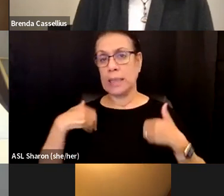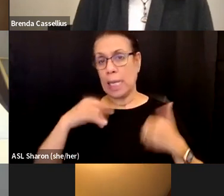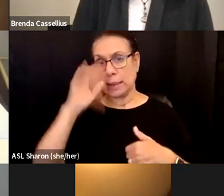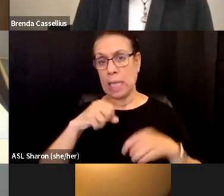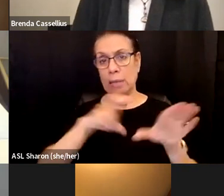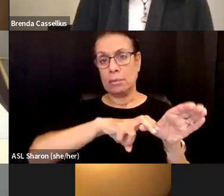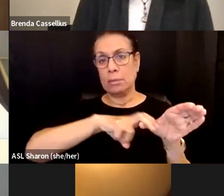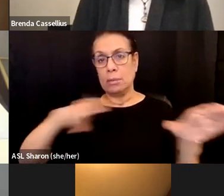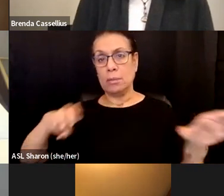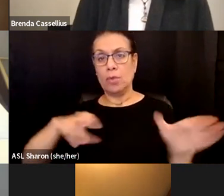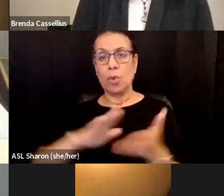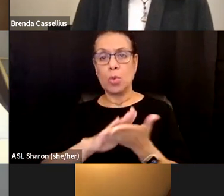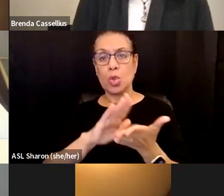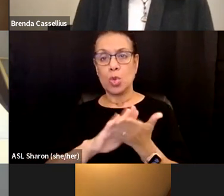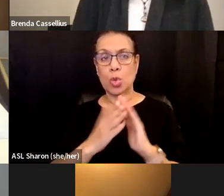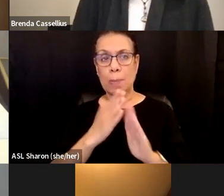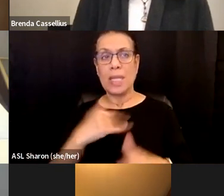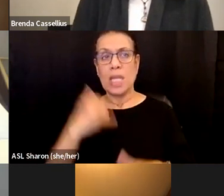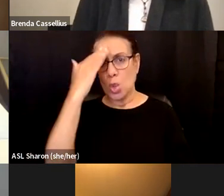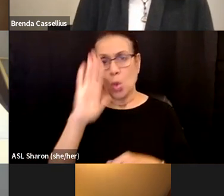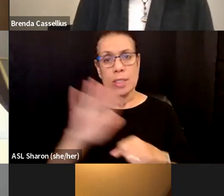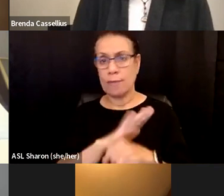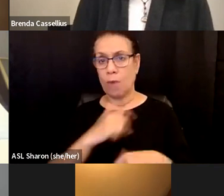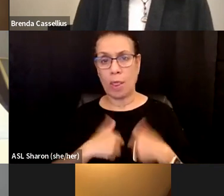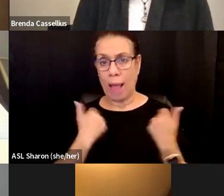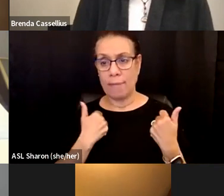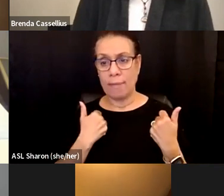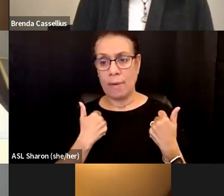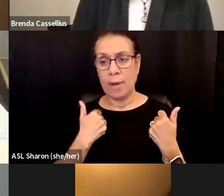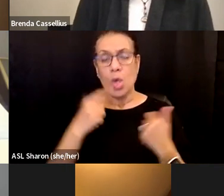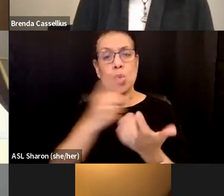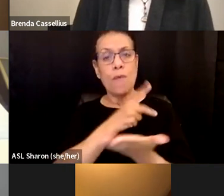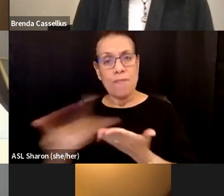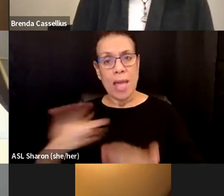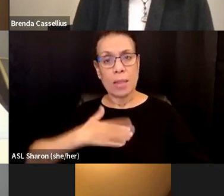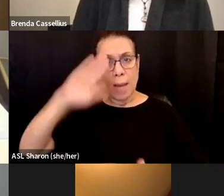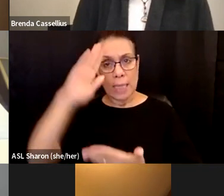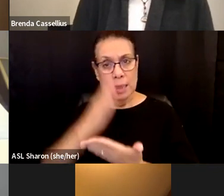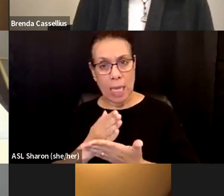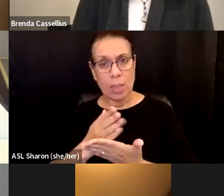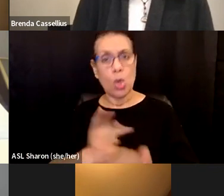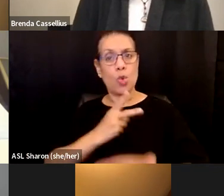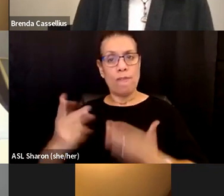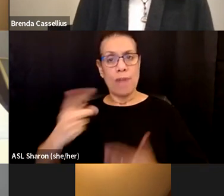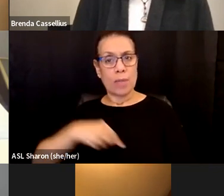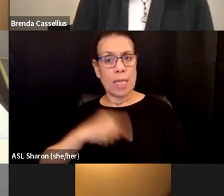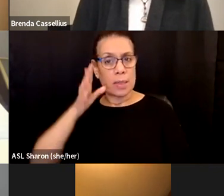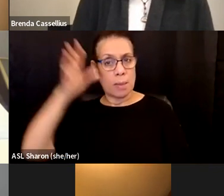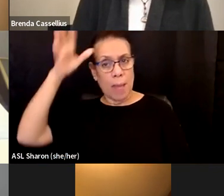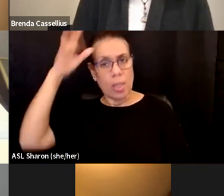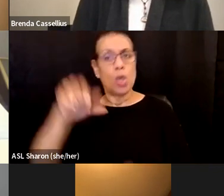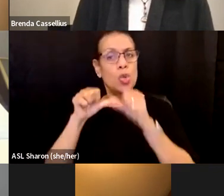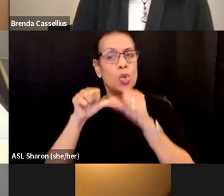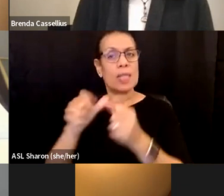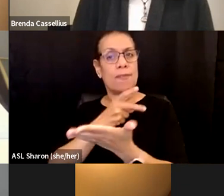from a school community that he's known almost his entire life you failed him you failed us you continue to fail the